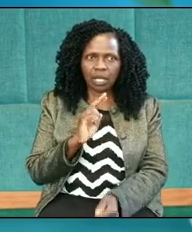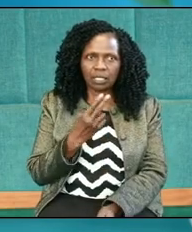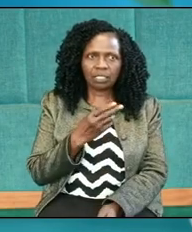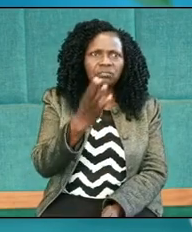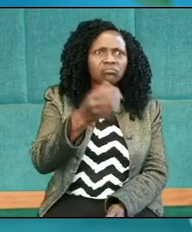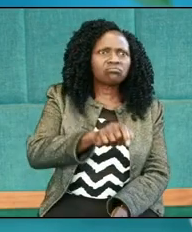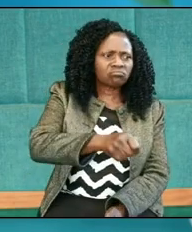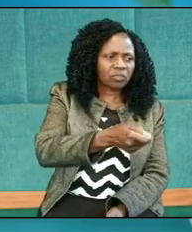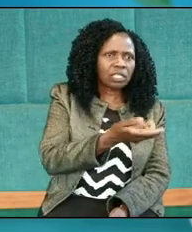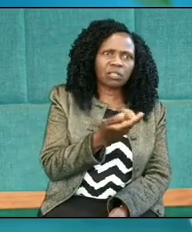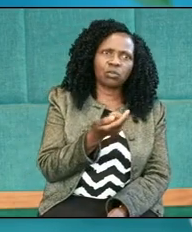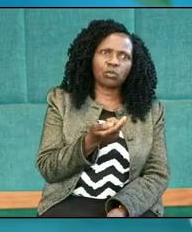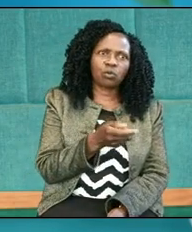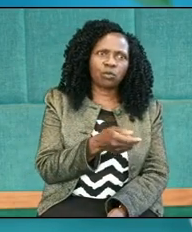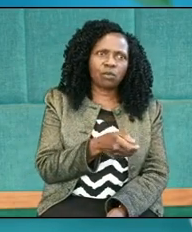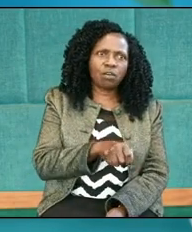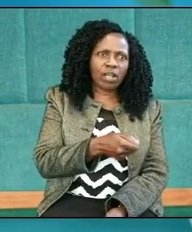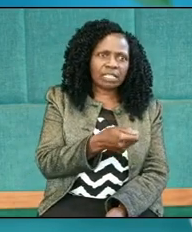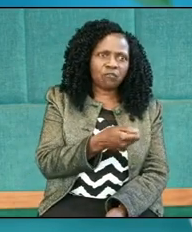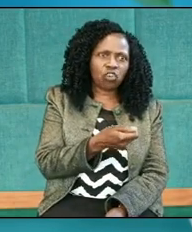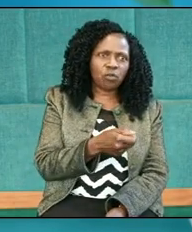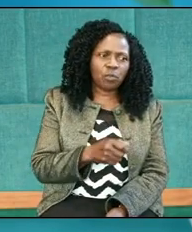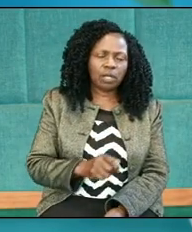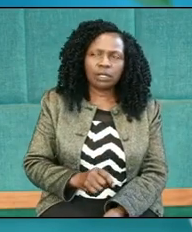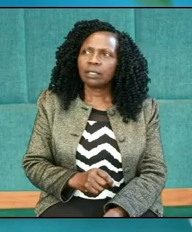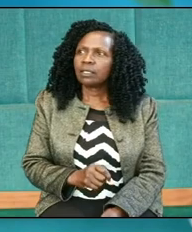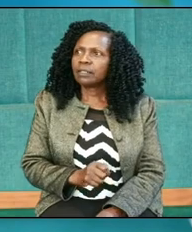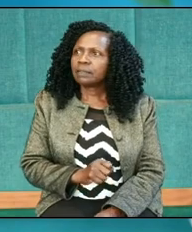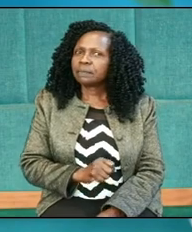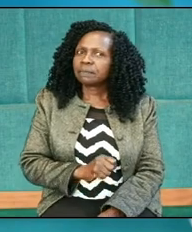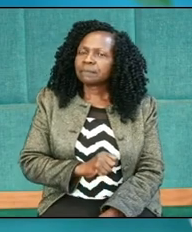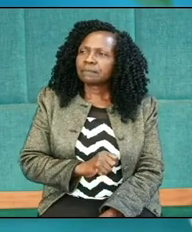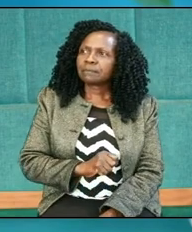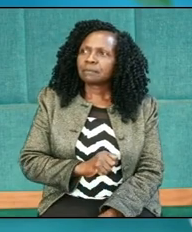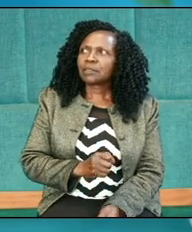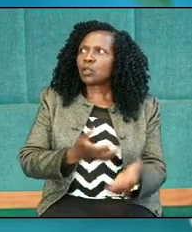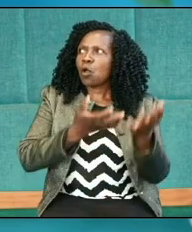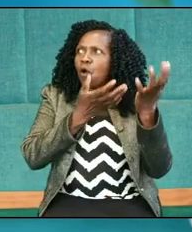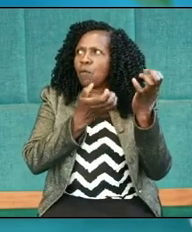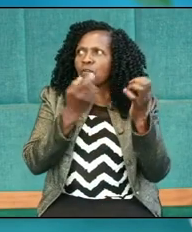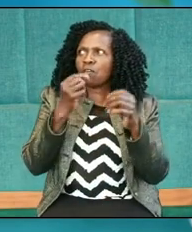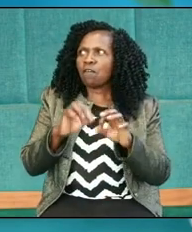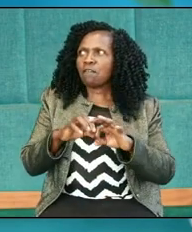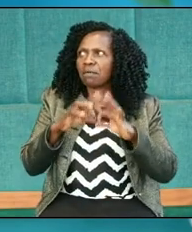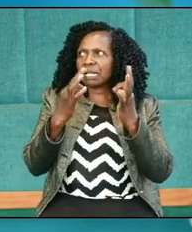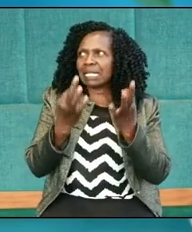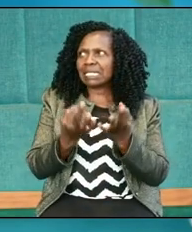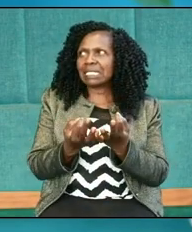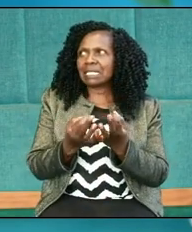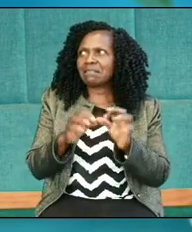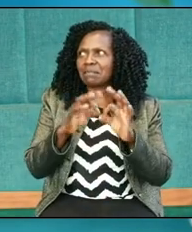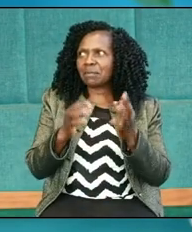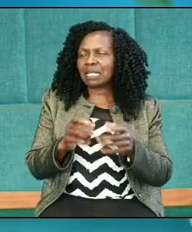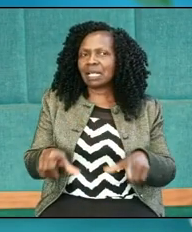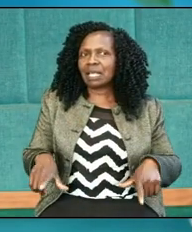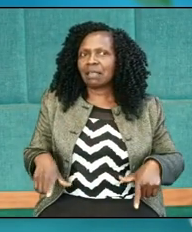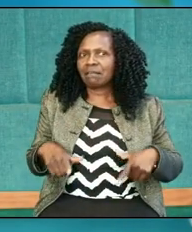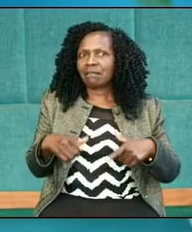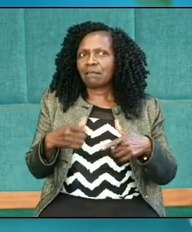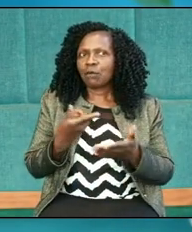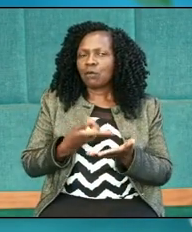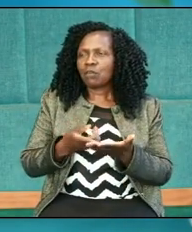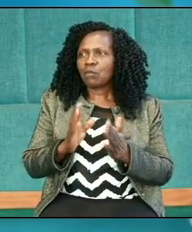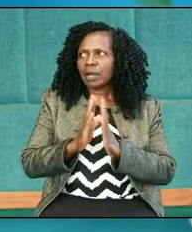health. As part of that Hope for Families, Family Life Week of